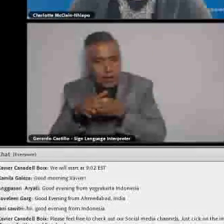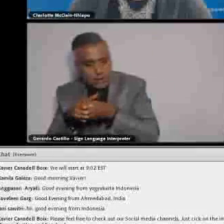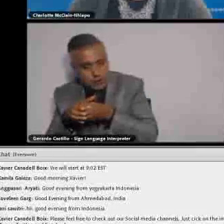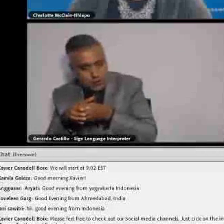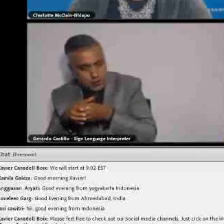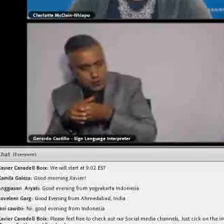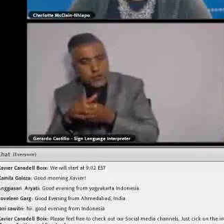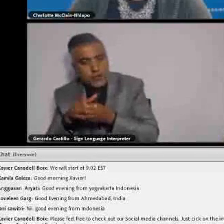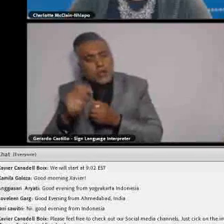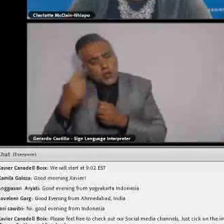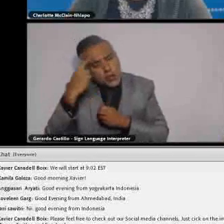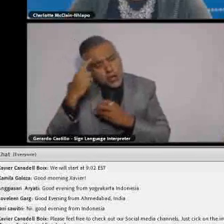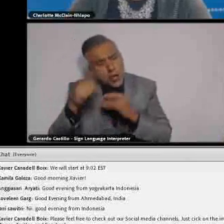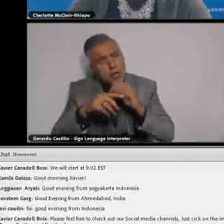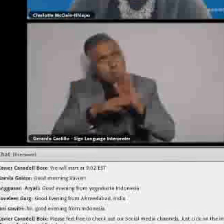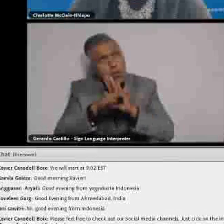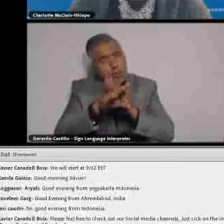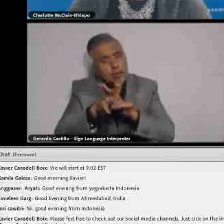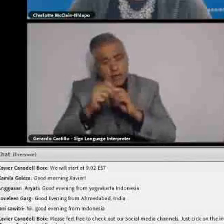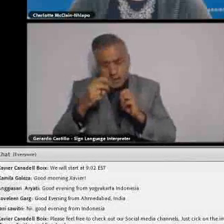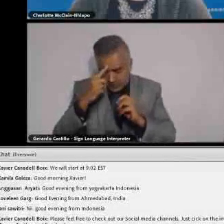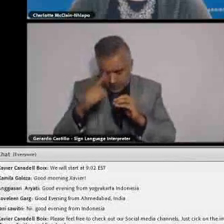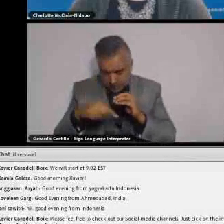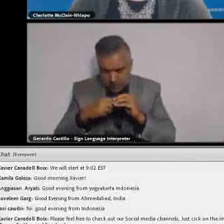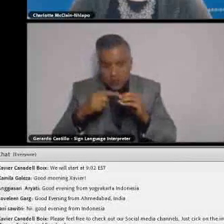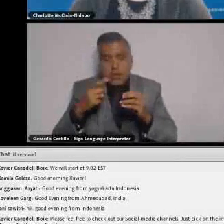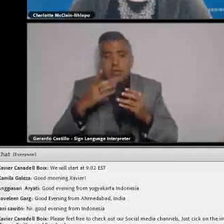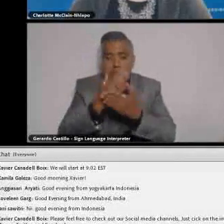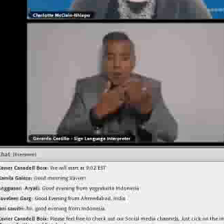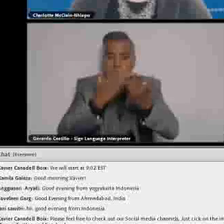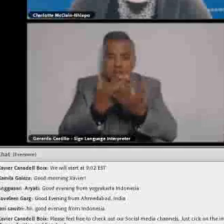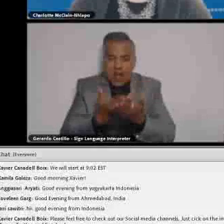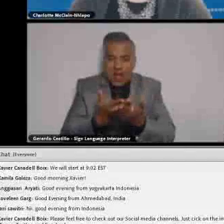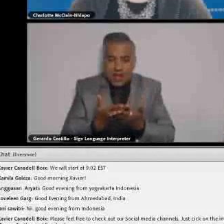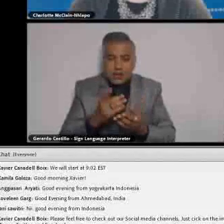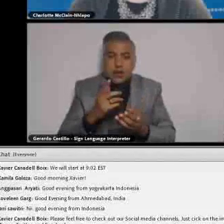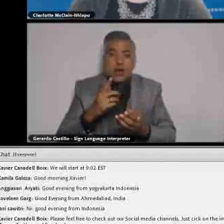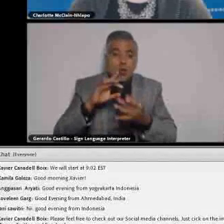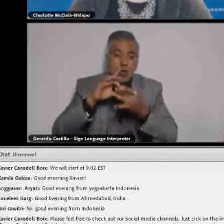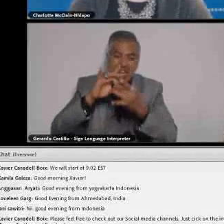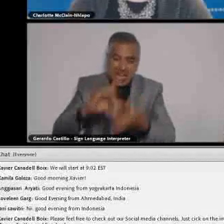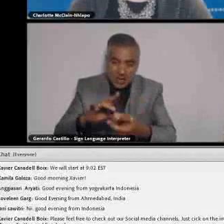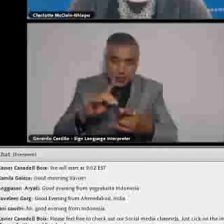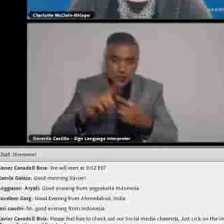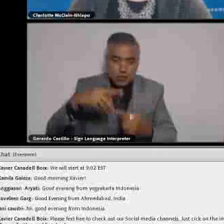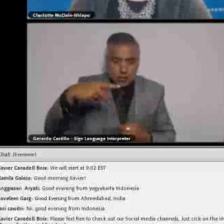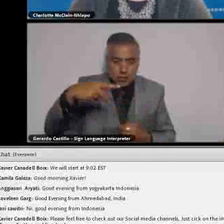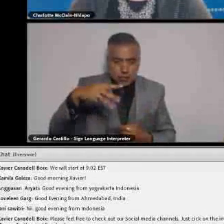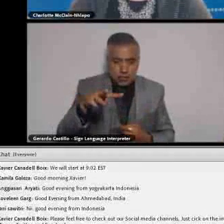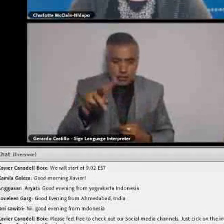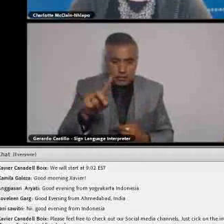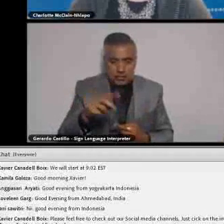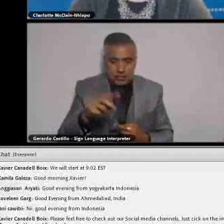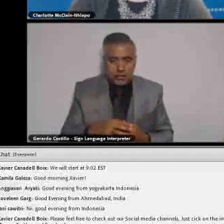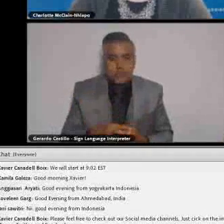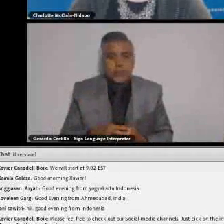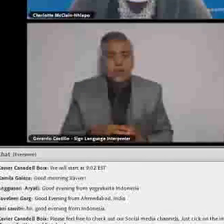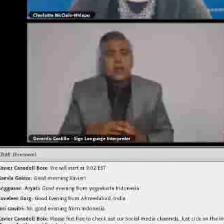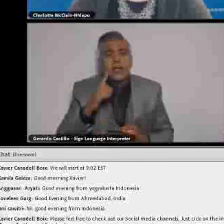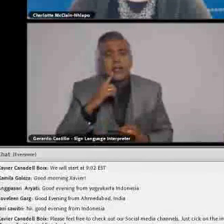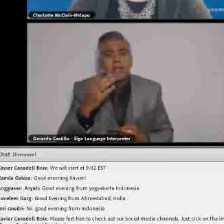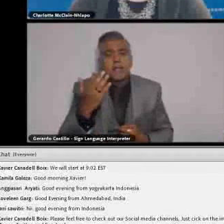thinking about development, let's consider the few of the facts around persons with disabilities. So they make up